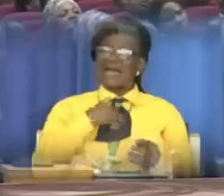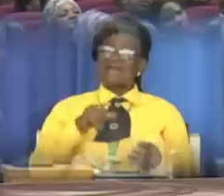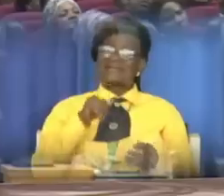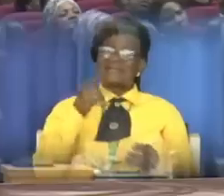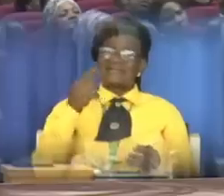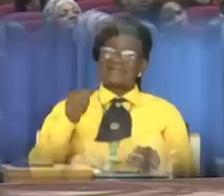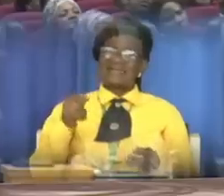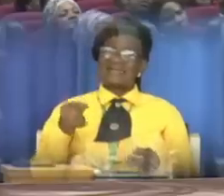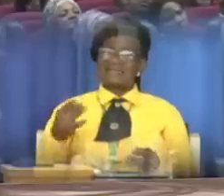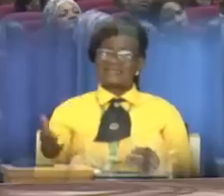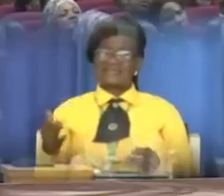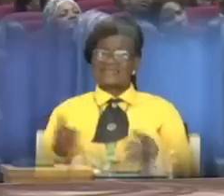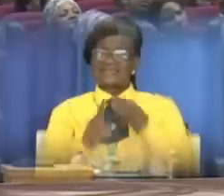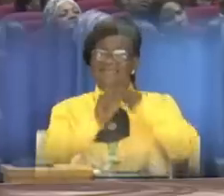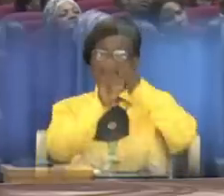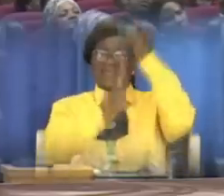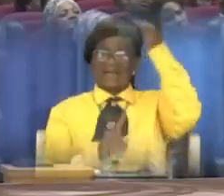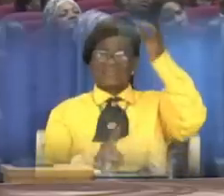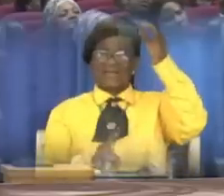That day,